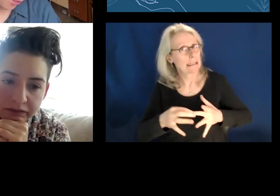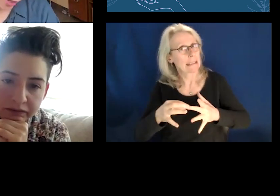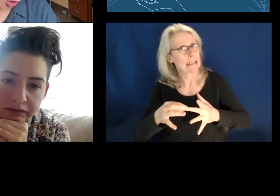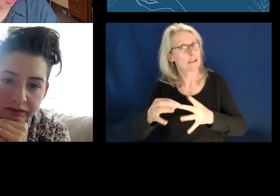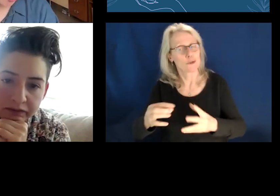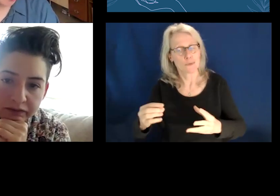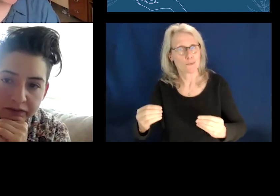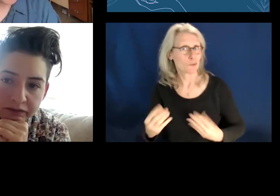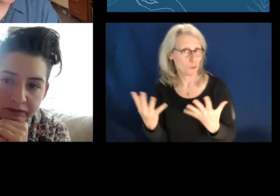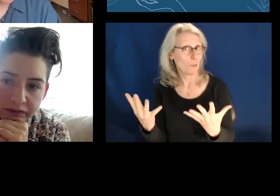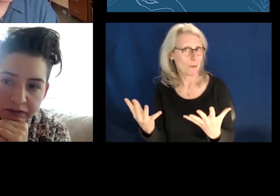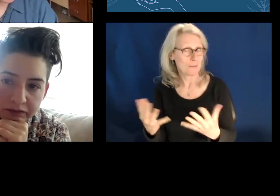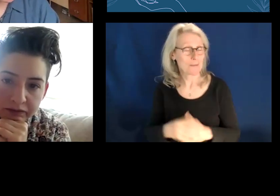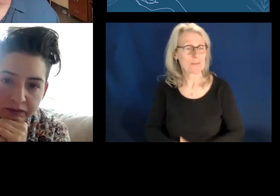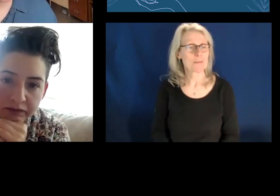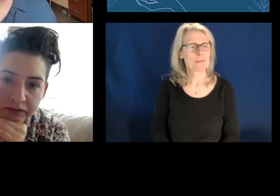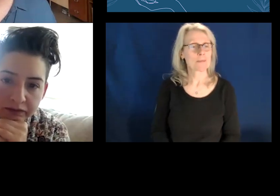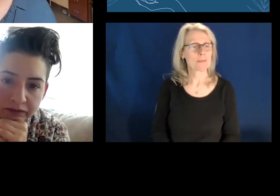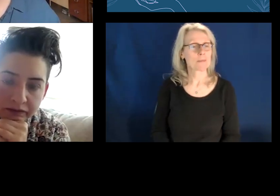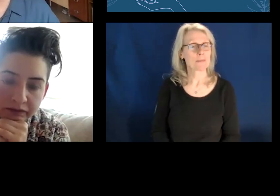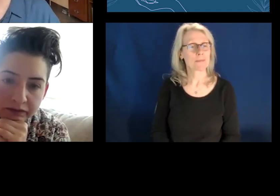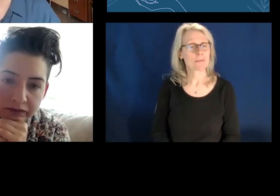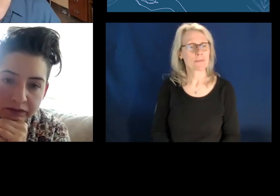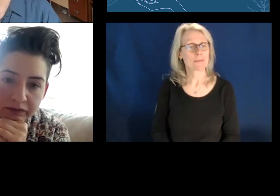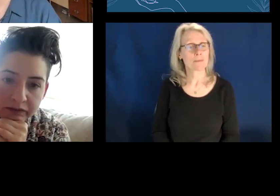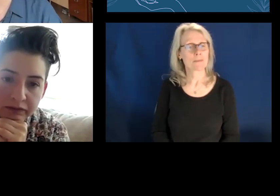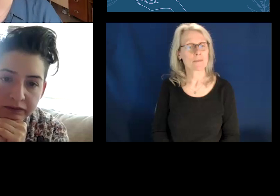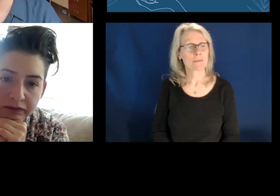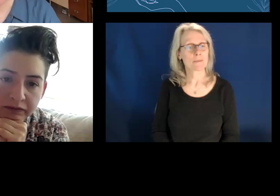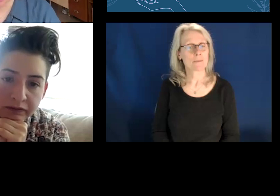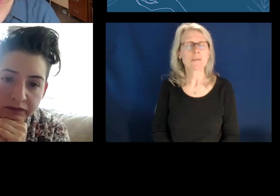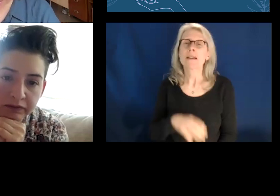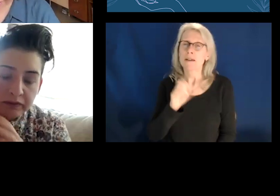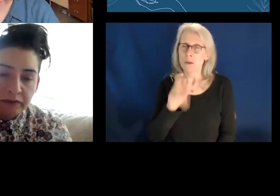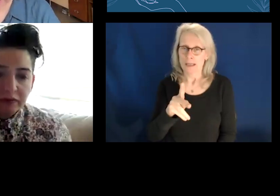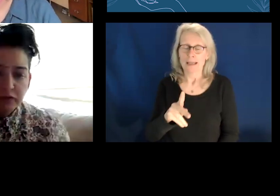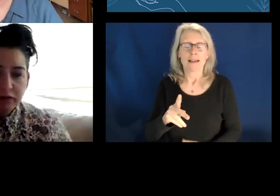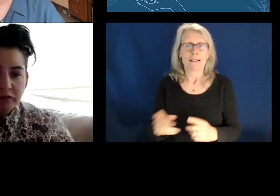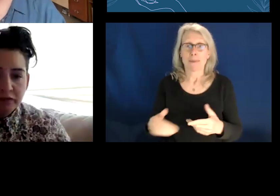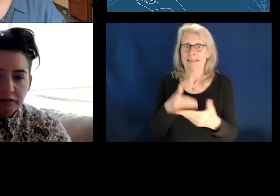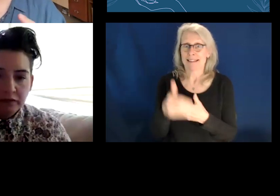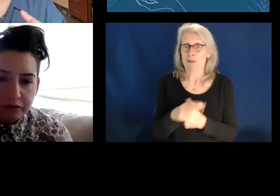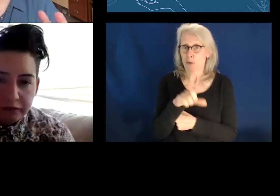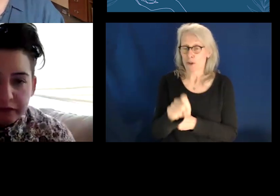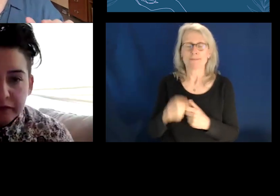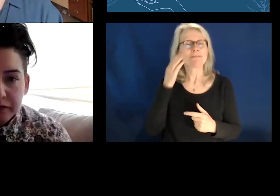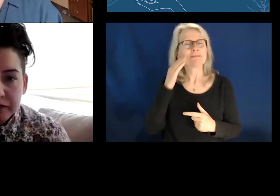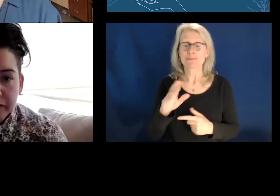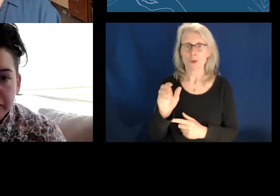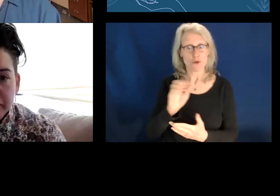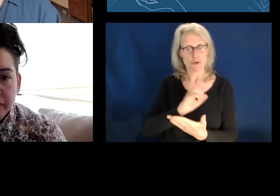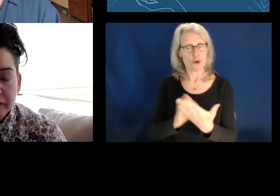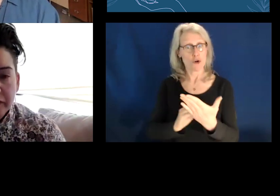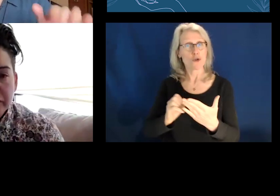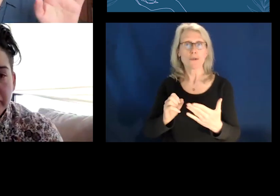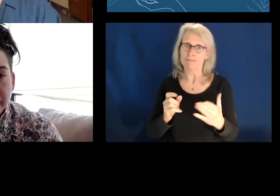next question is around, how do you balance caretaking with artistic risk? And I want to be clear that